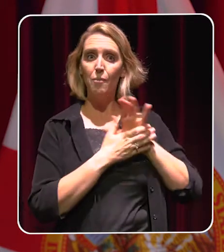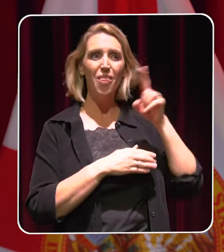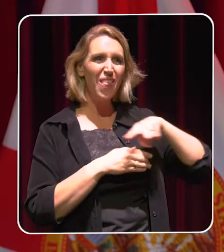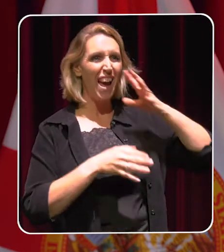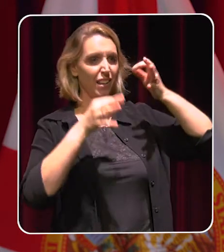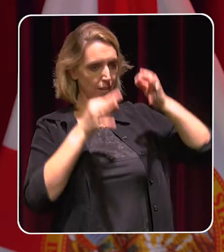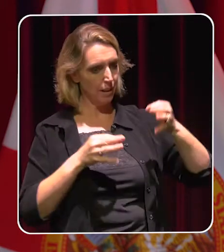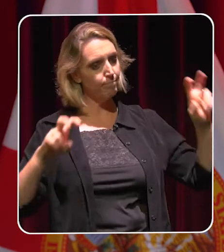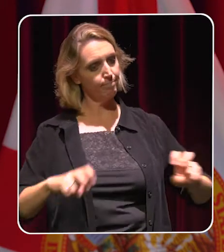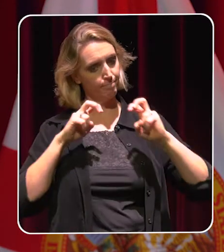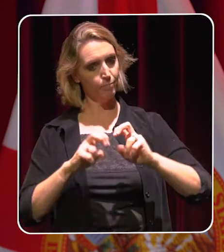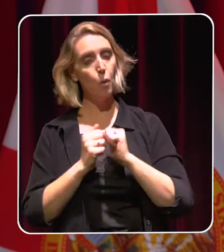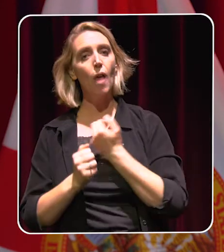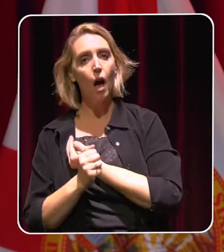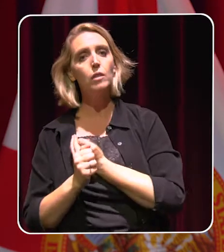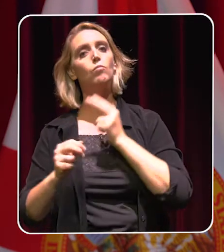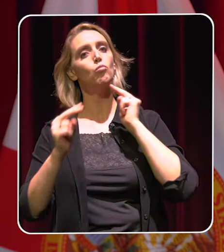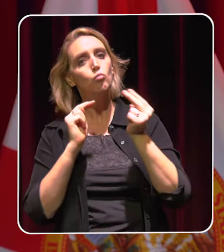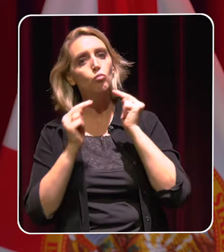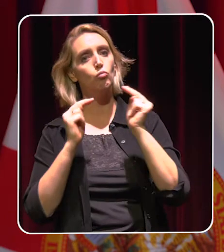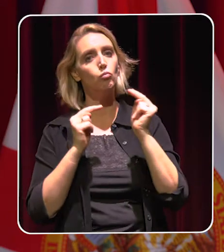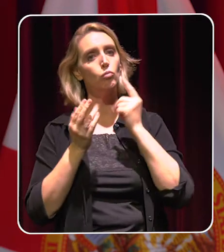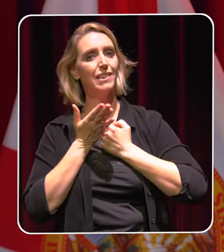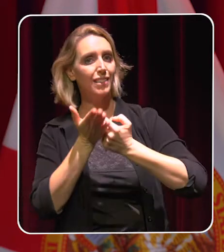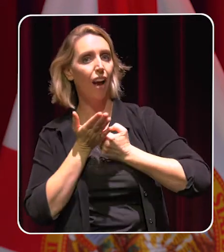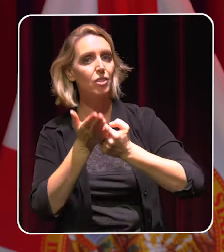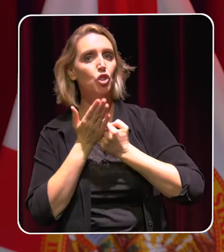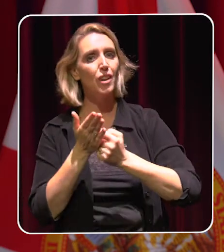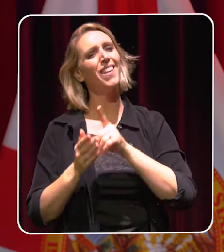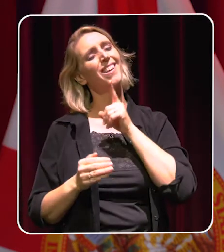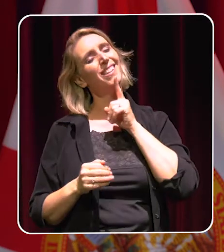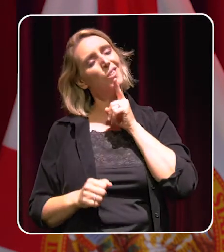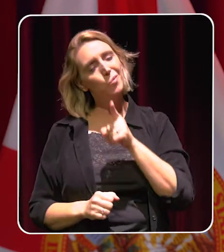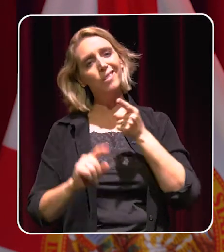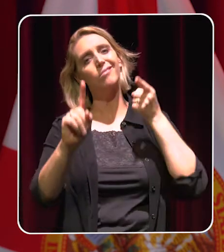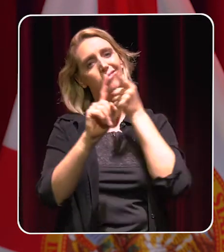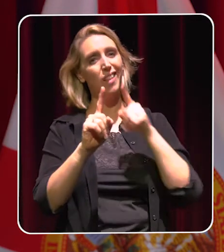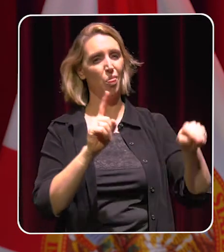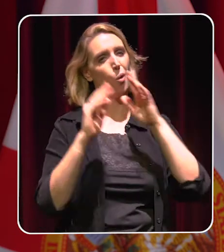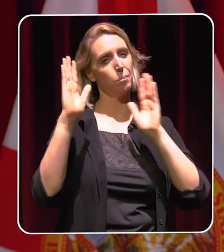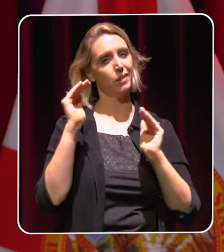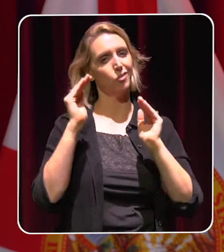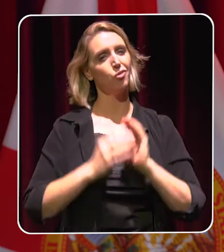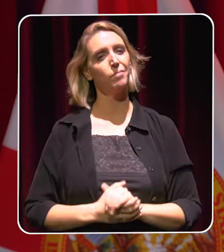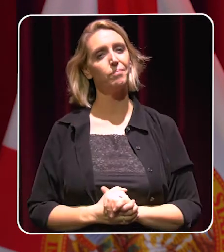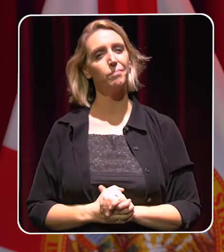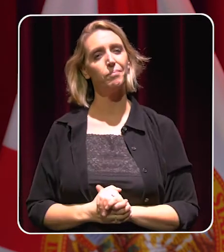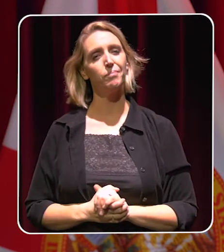soon as they choose to sit down with us and have negotiations and discussions that are realistic in their